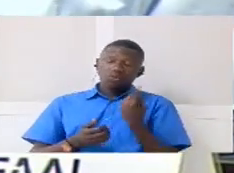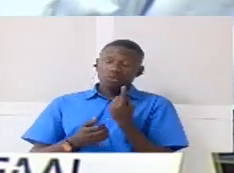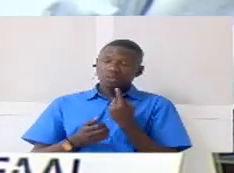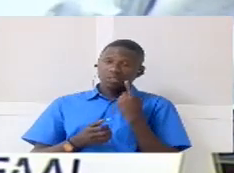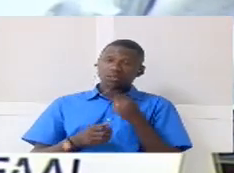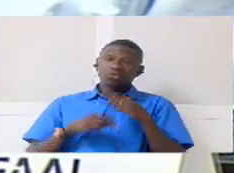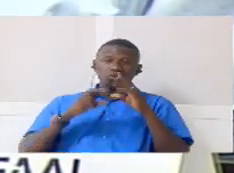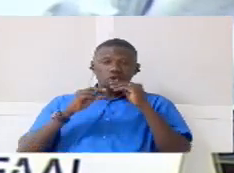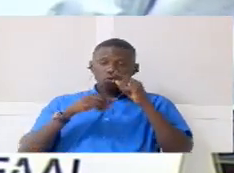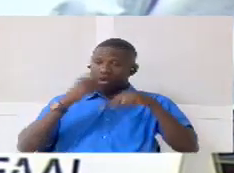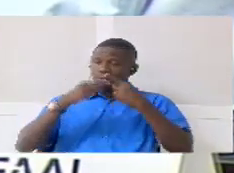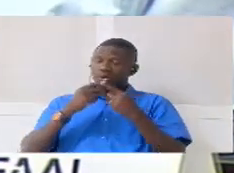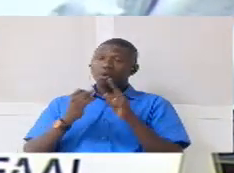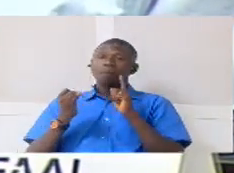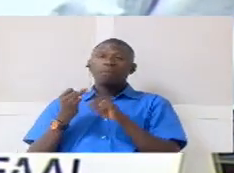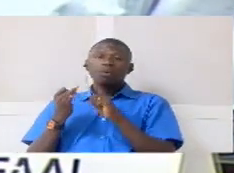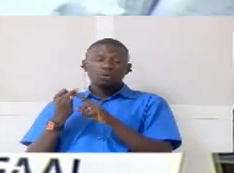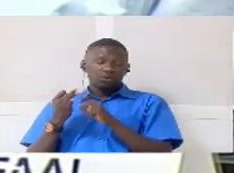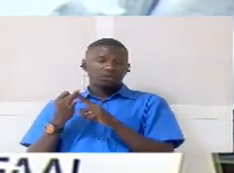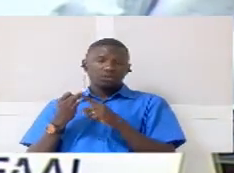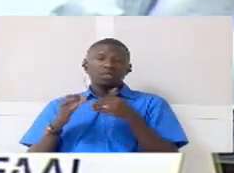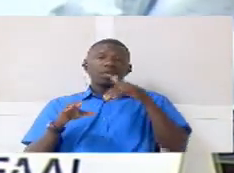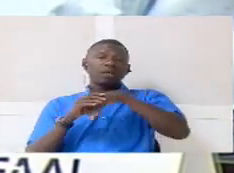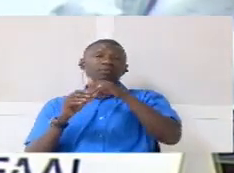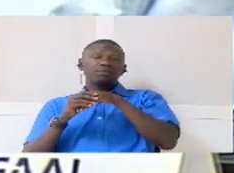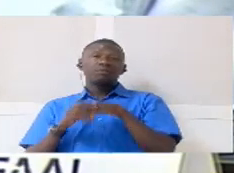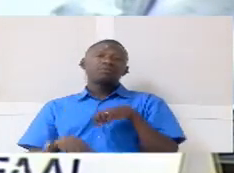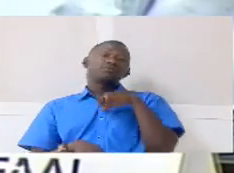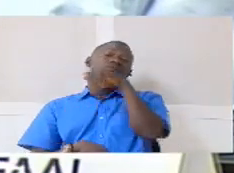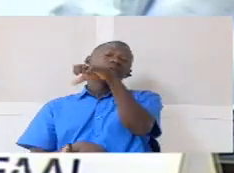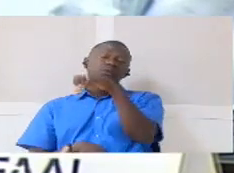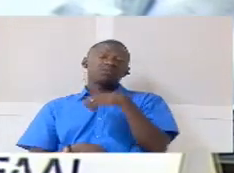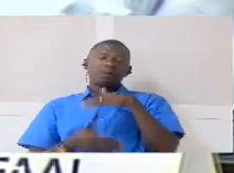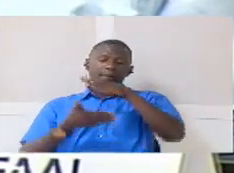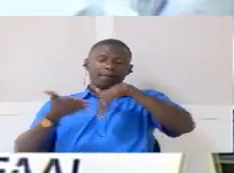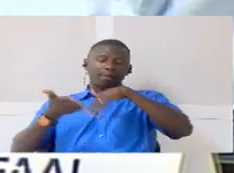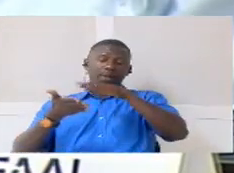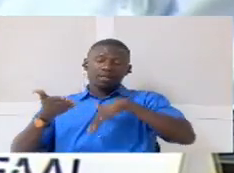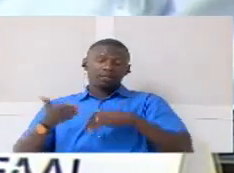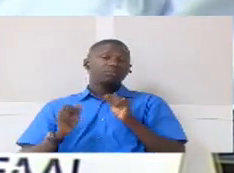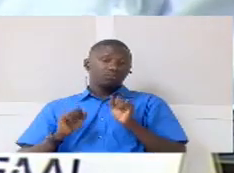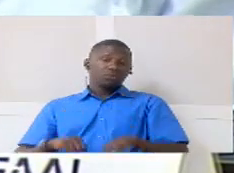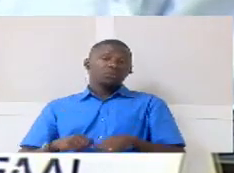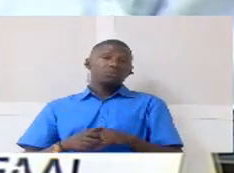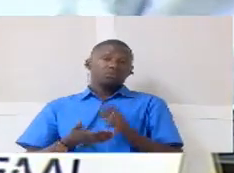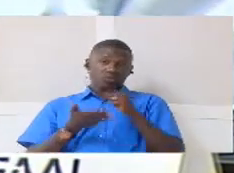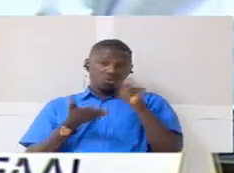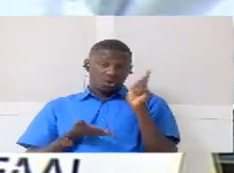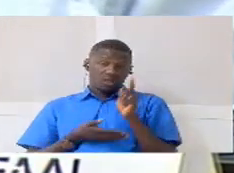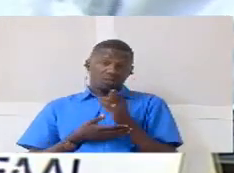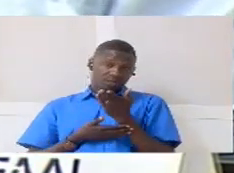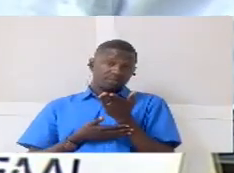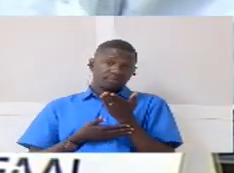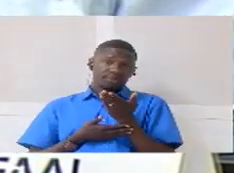not talking about it, but also it involved the falsification of documents, correct? Amanke nyinda mati